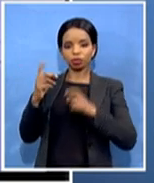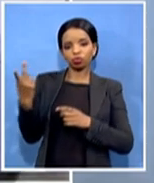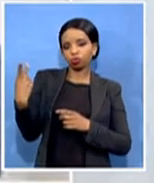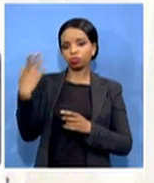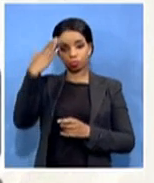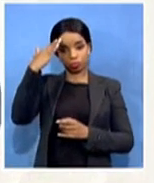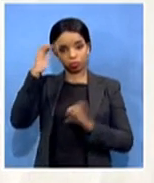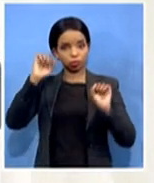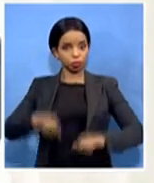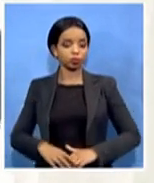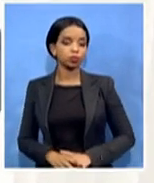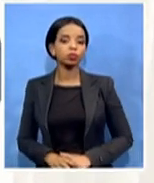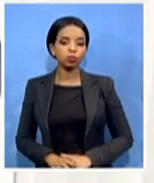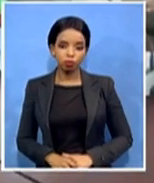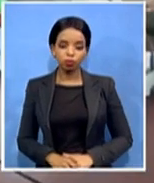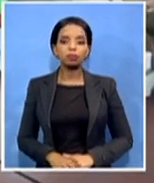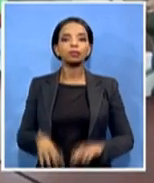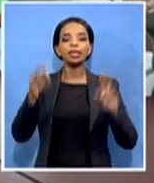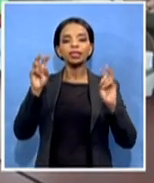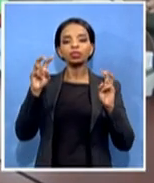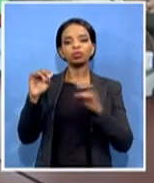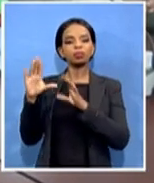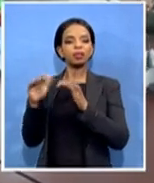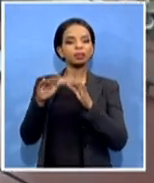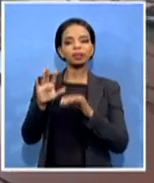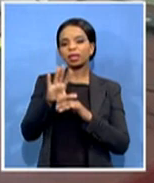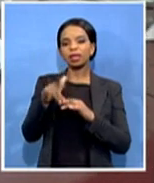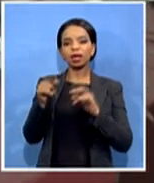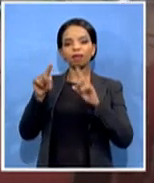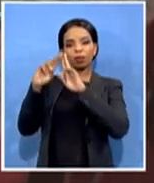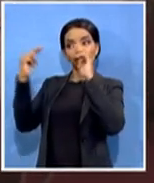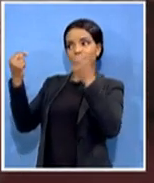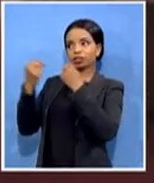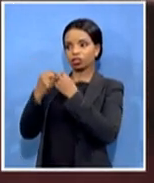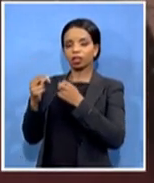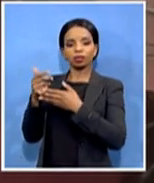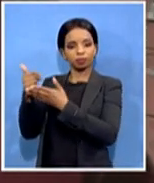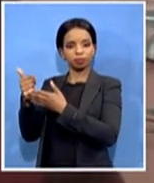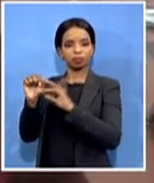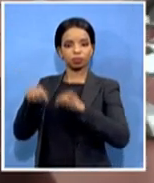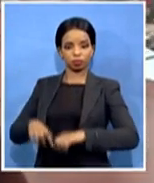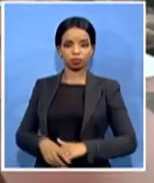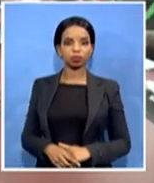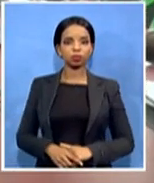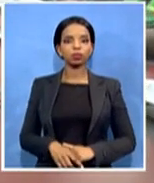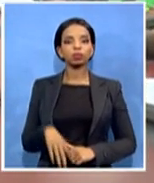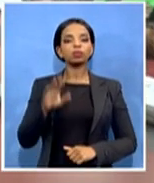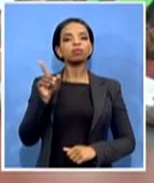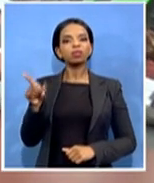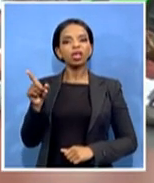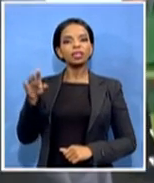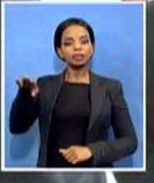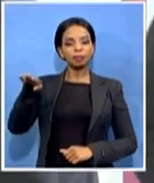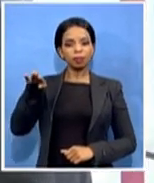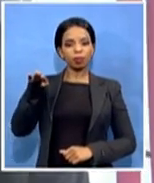of national interest, because there's close to about 3 million Zimbabweans who are in our